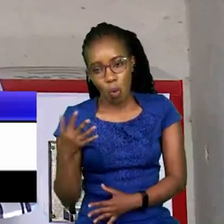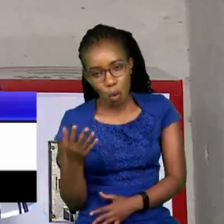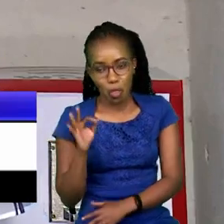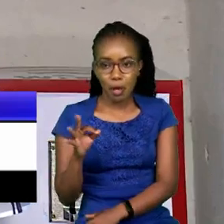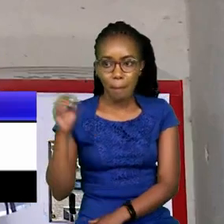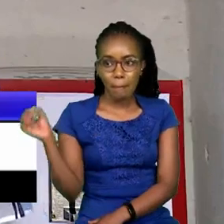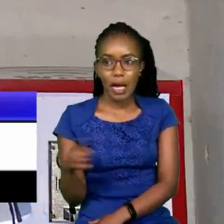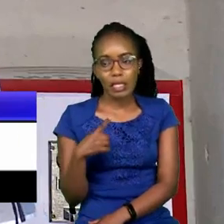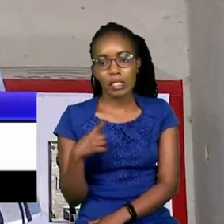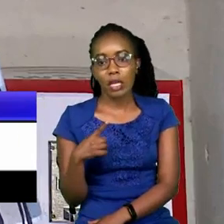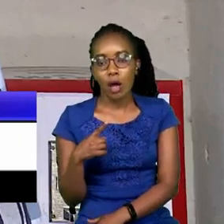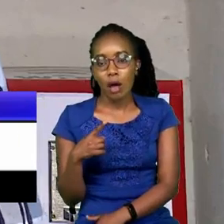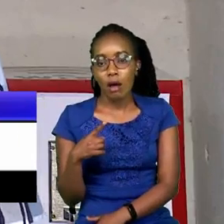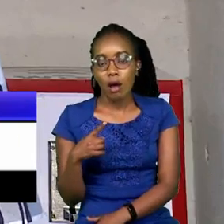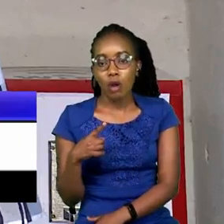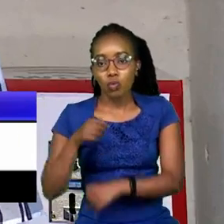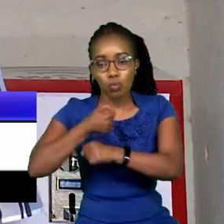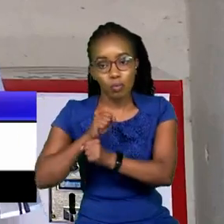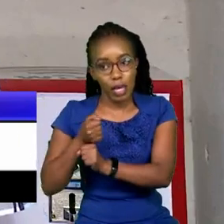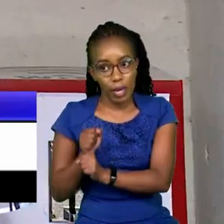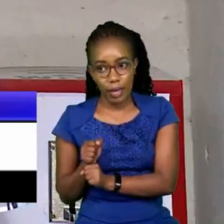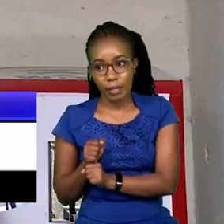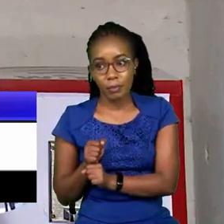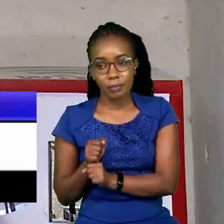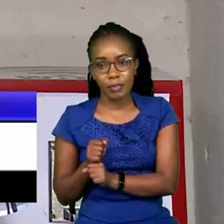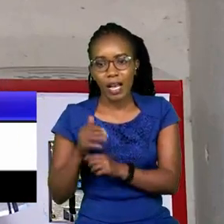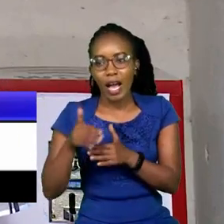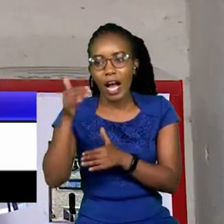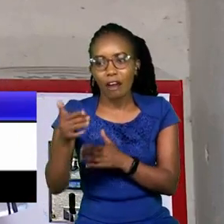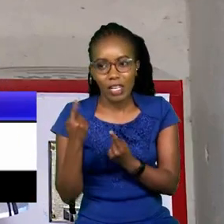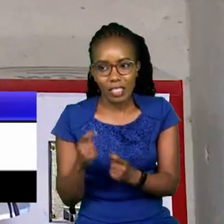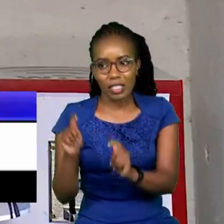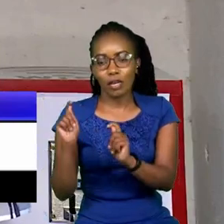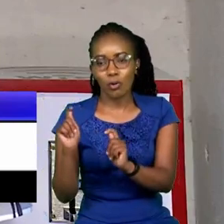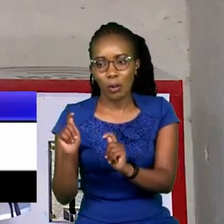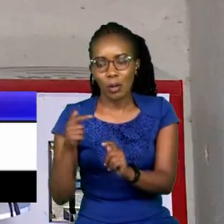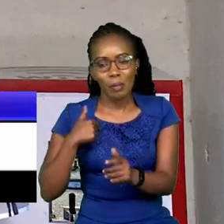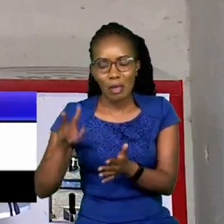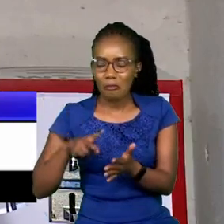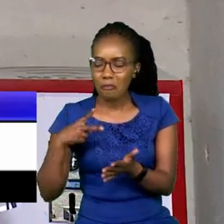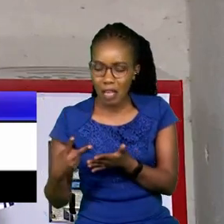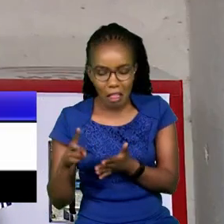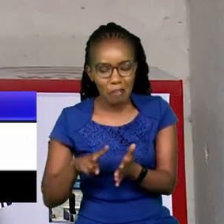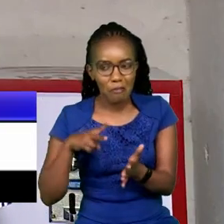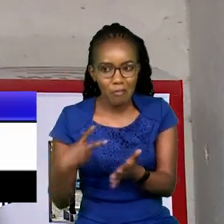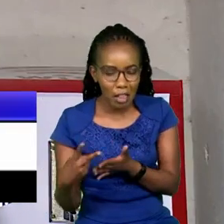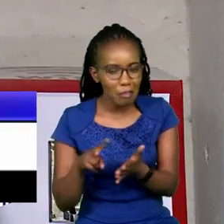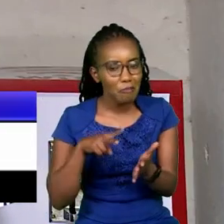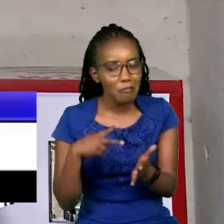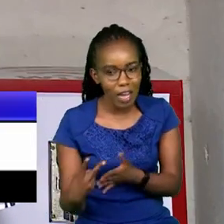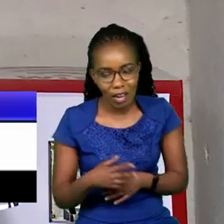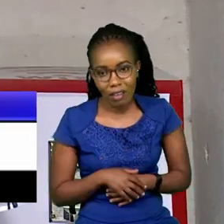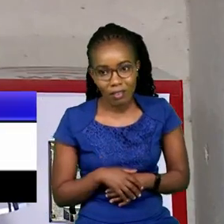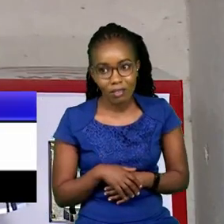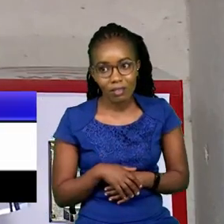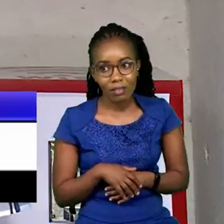and build it. And after several trials, I failed miserably. I almost lost my family